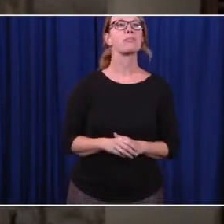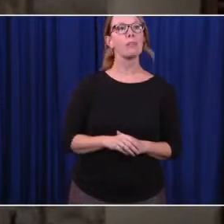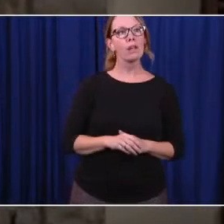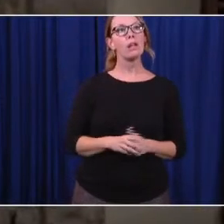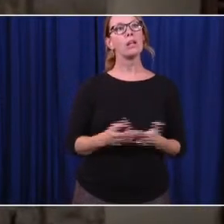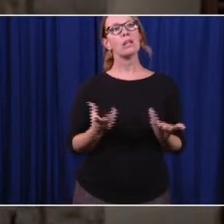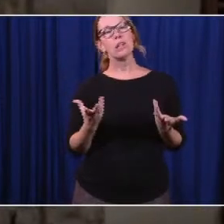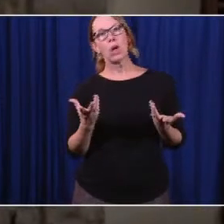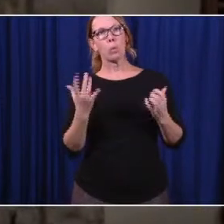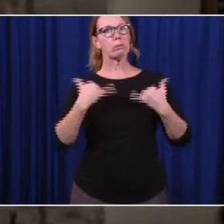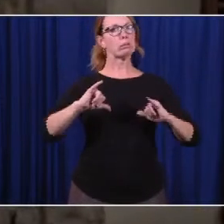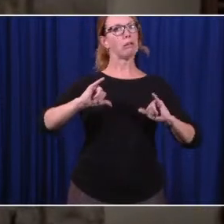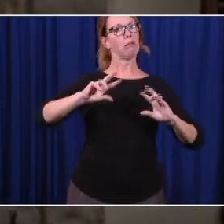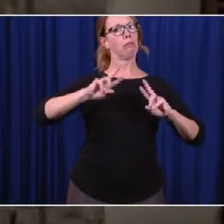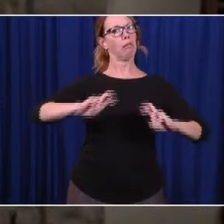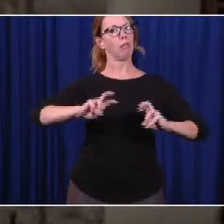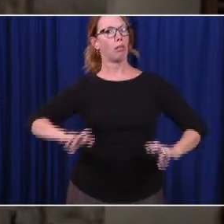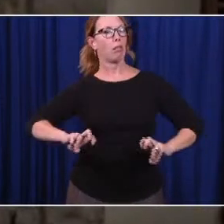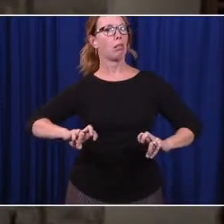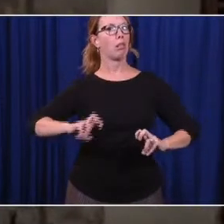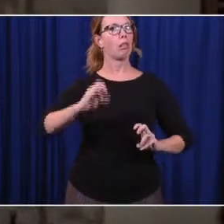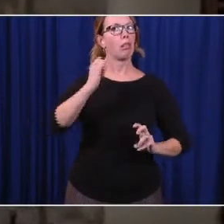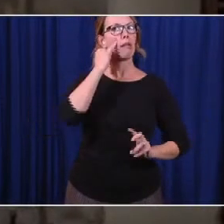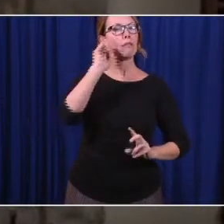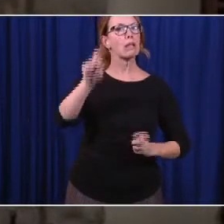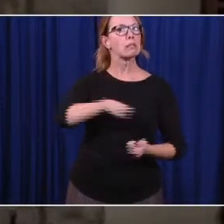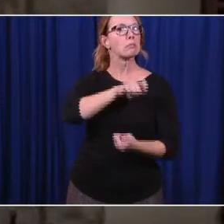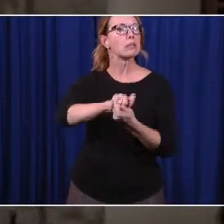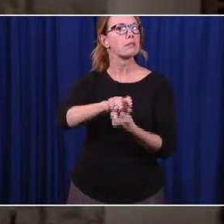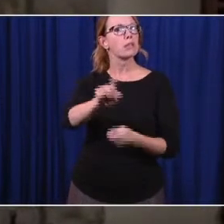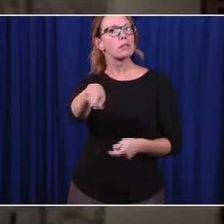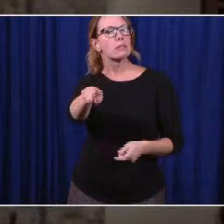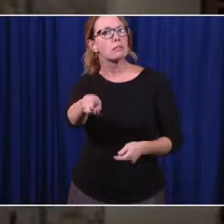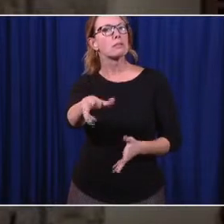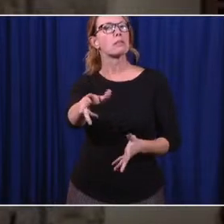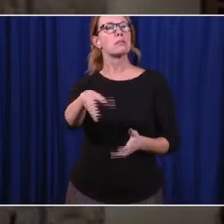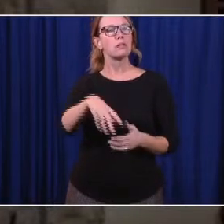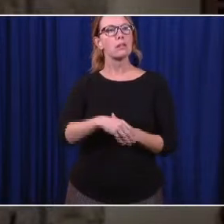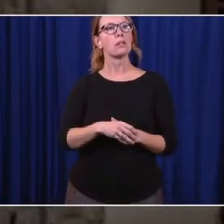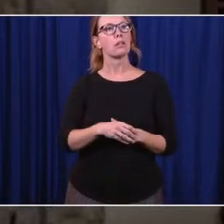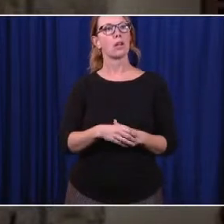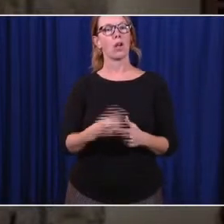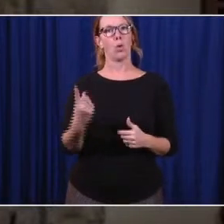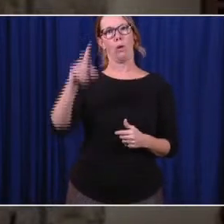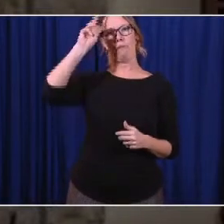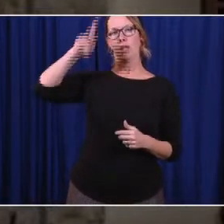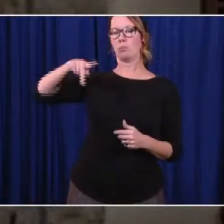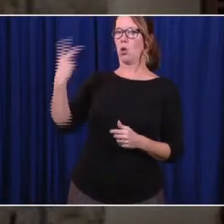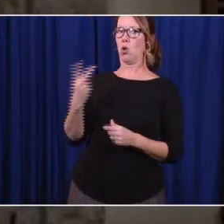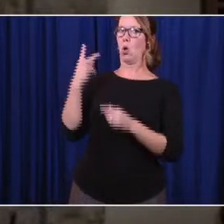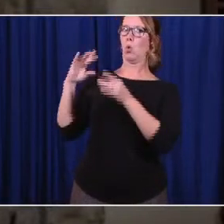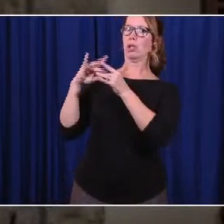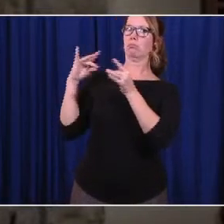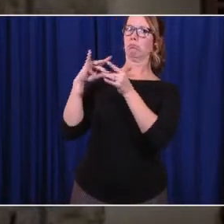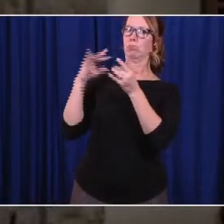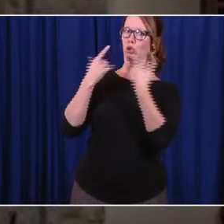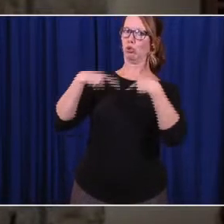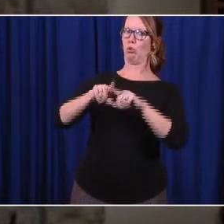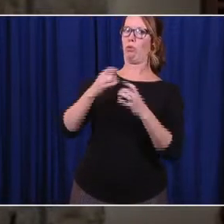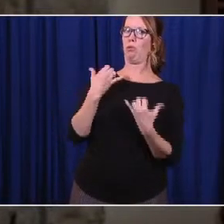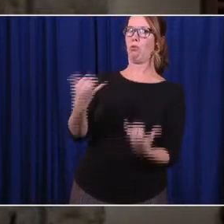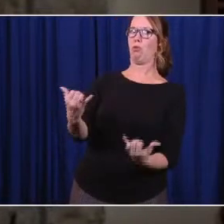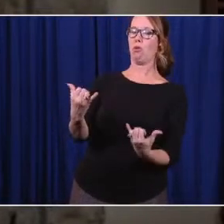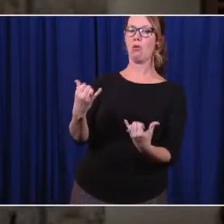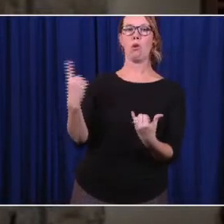we're still assessing if we have any particular needs. The one thing that the Vice President always says on these calls